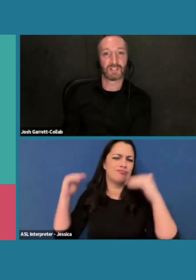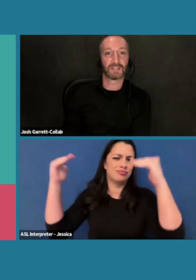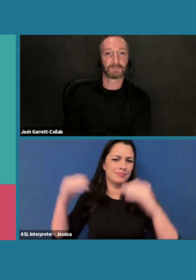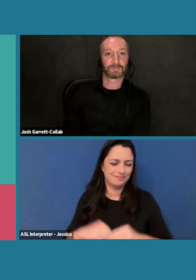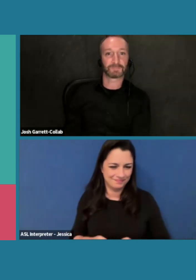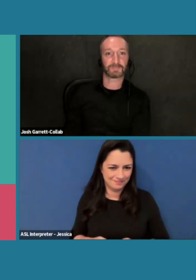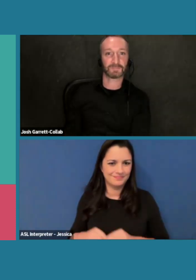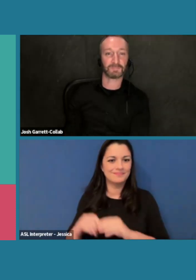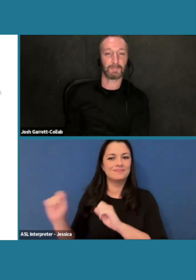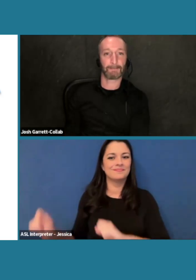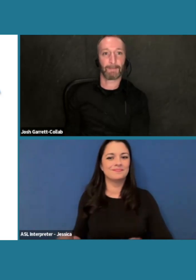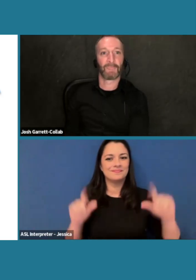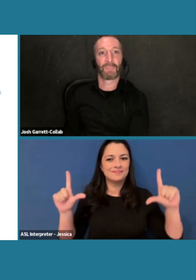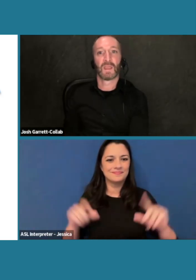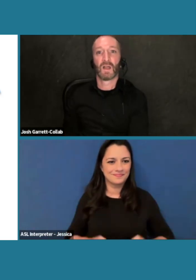Next slide, please.